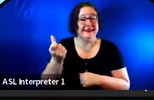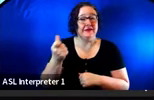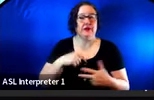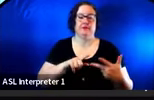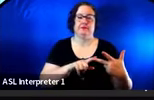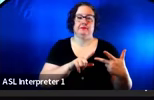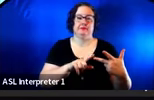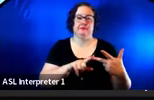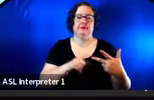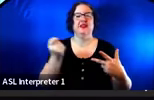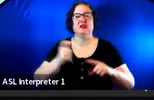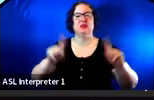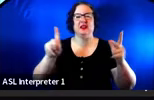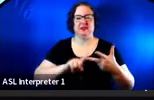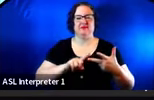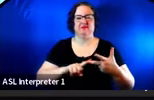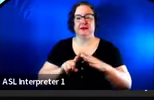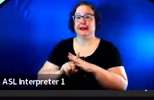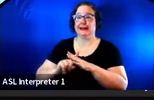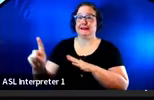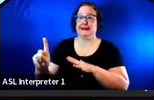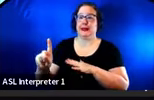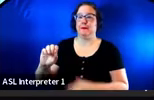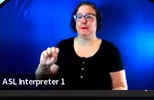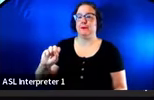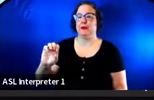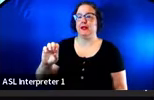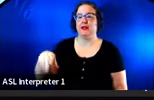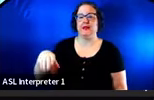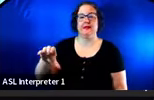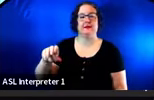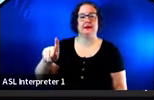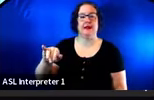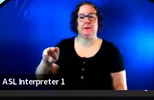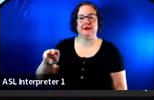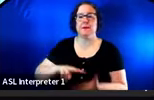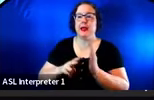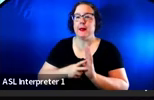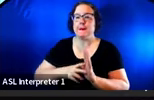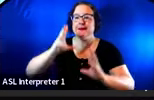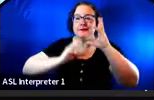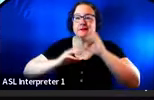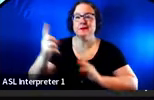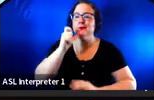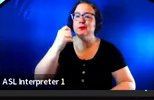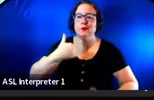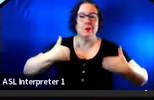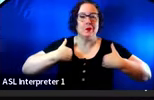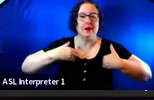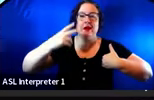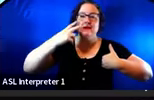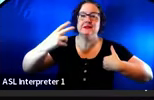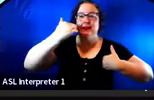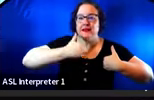escapism, right? That's just experiencing something that you don't have in your day-to-day.